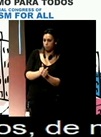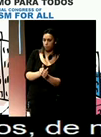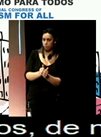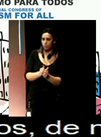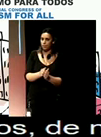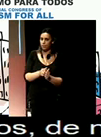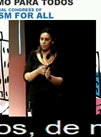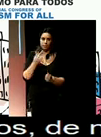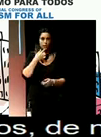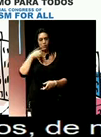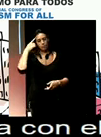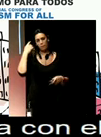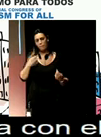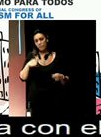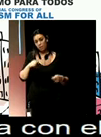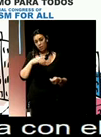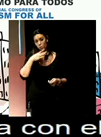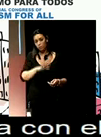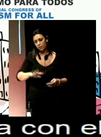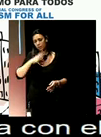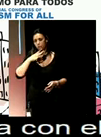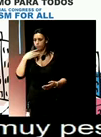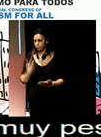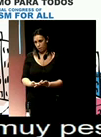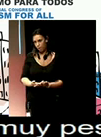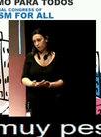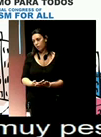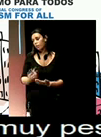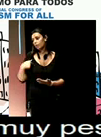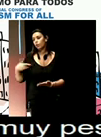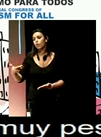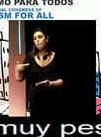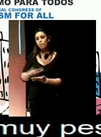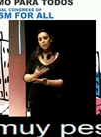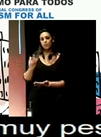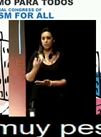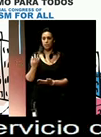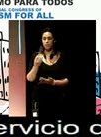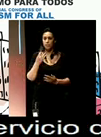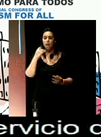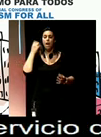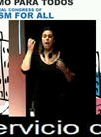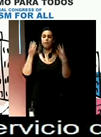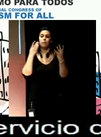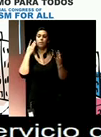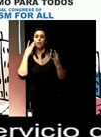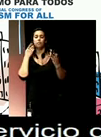that they knew they weren't accessible to their child, and they asked for somebody